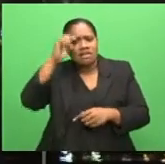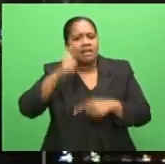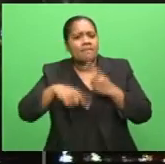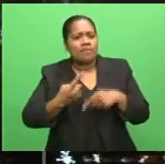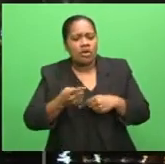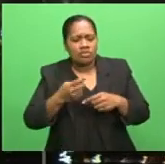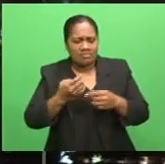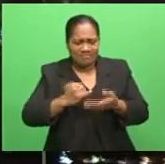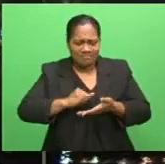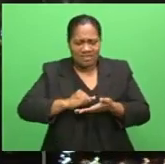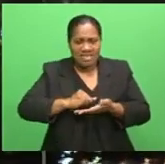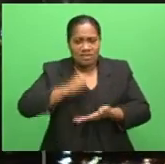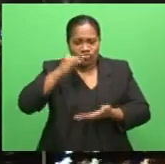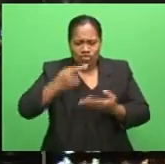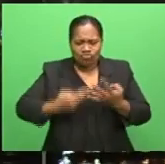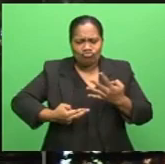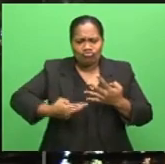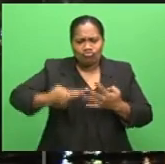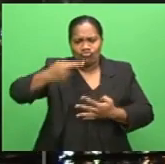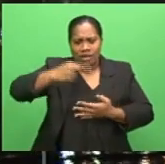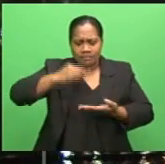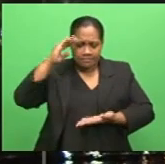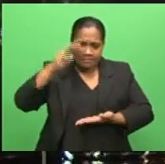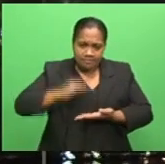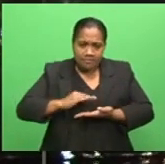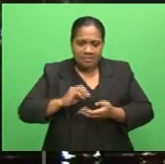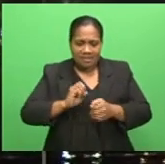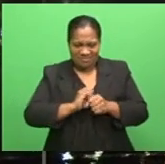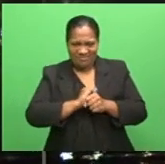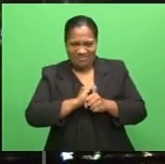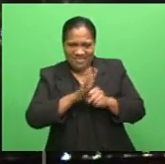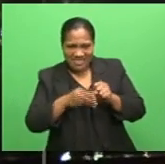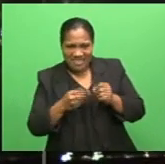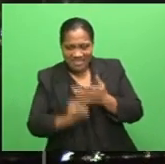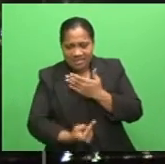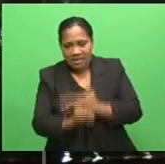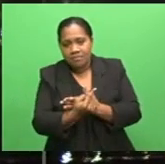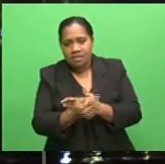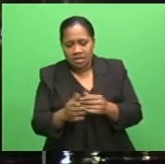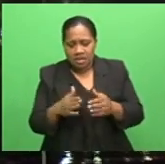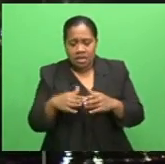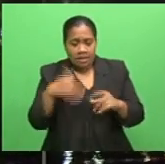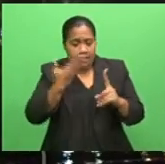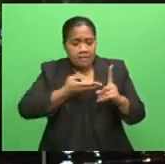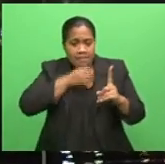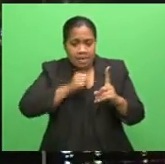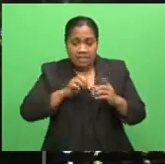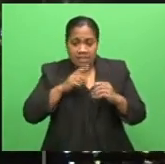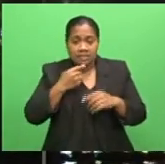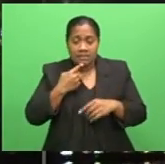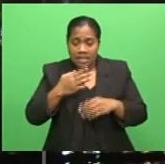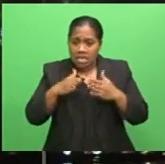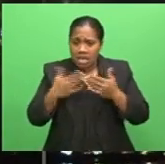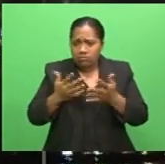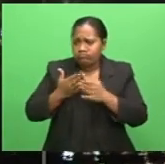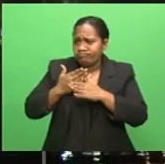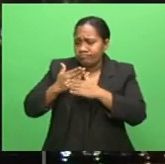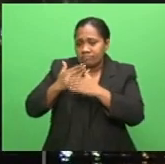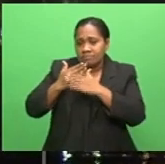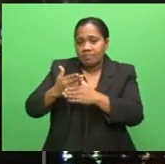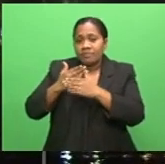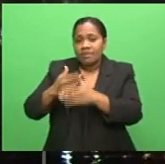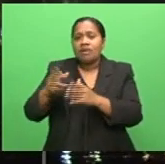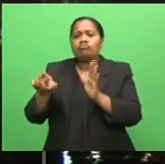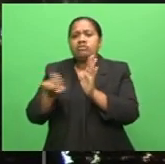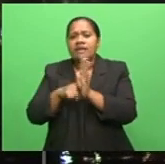being reduced during this pandemic. President Saad Manam says they're working closely with the Reserve Bank and the Economy Ministry to